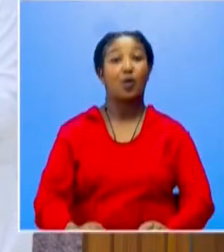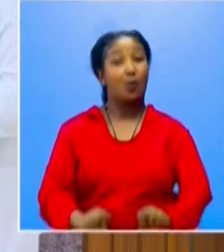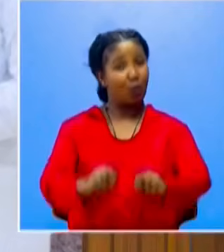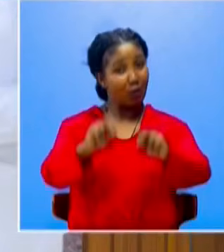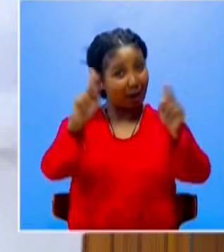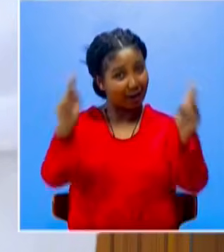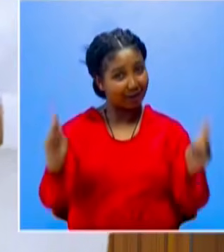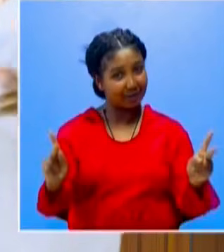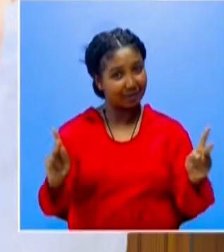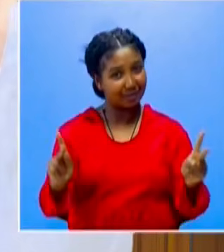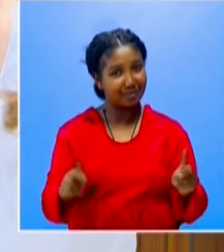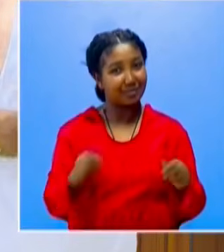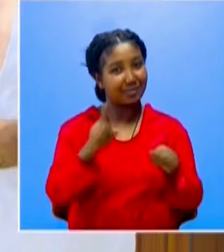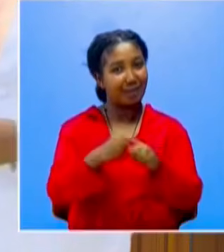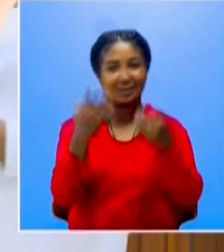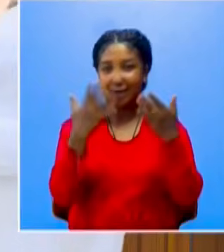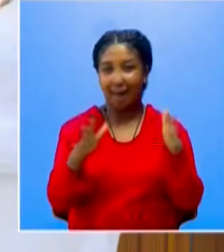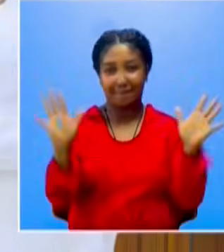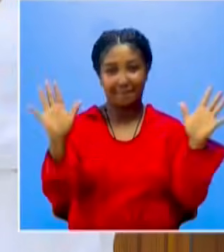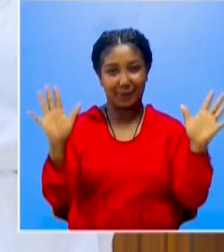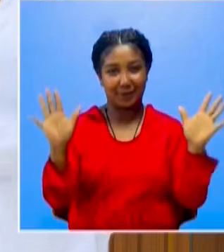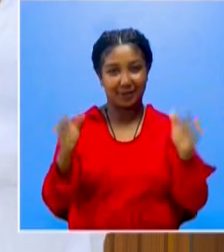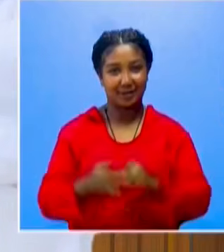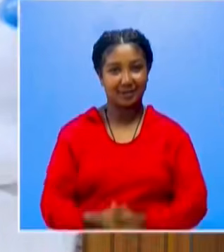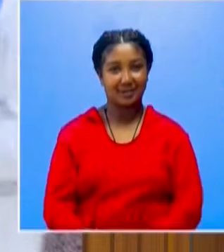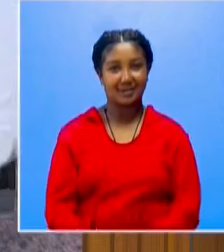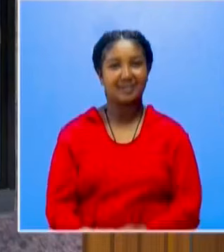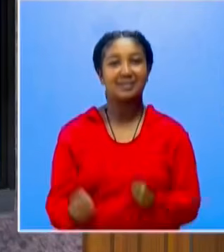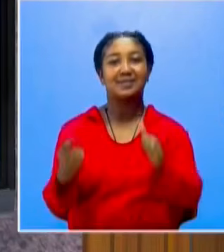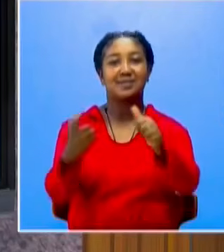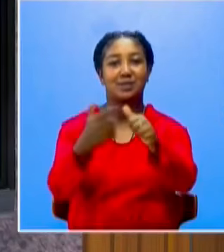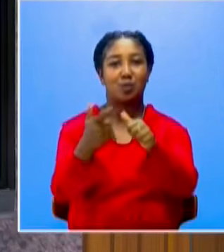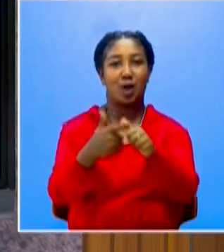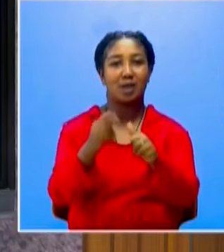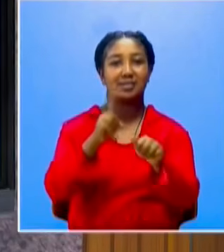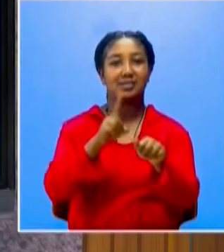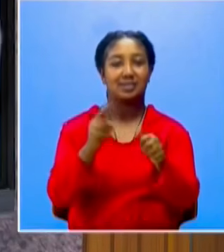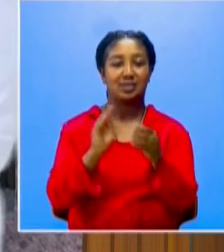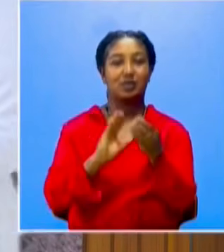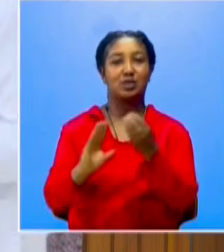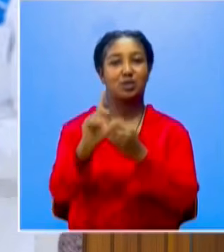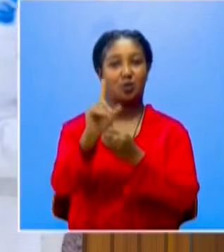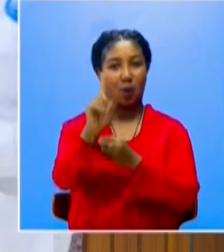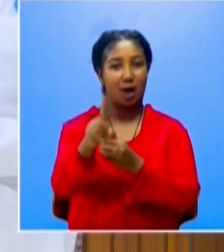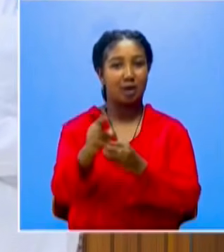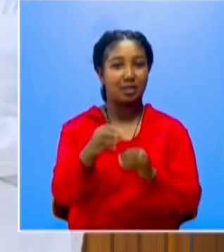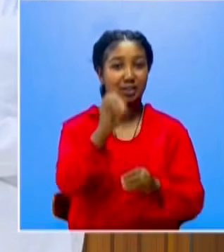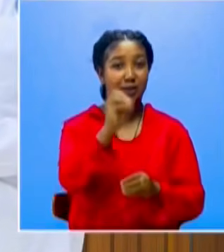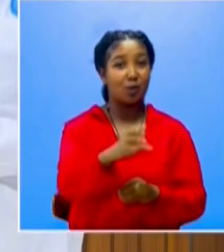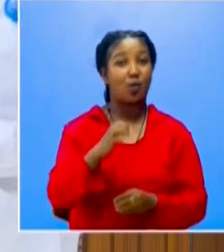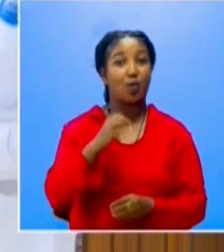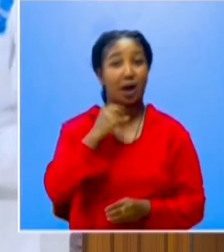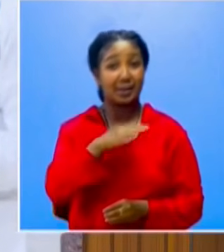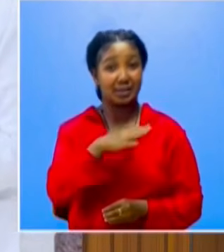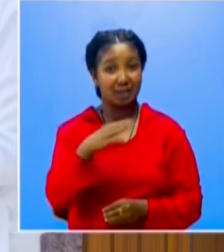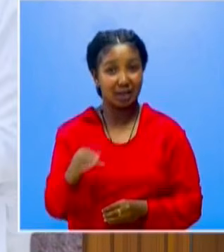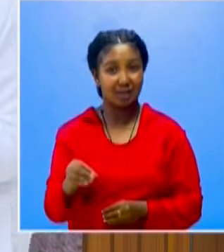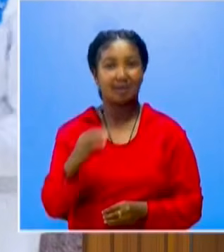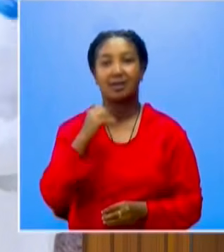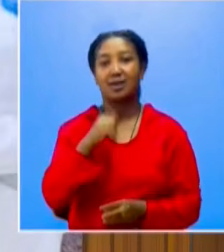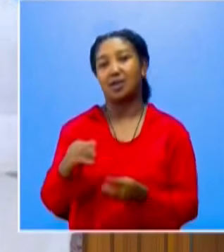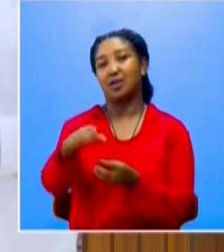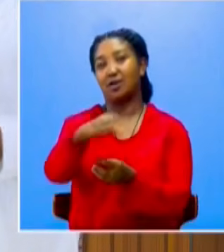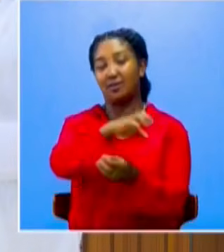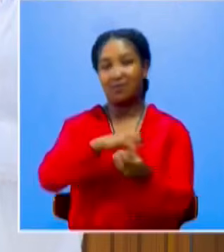right, your time is up. The first one, situation 1, throw garbage and